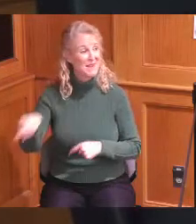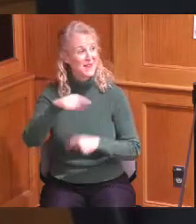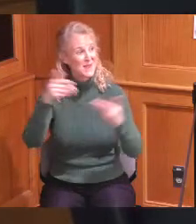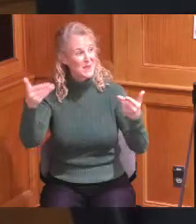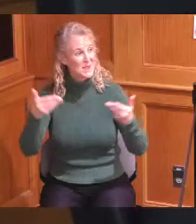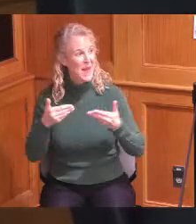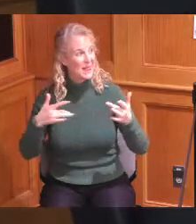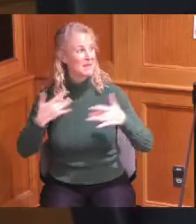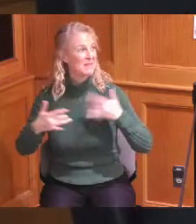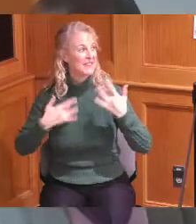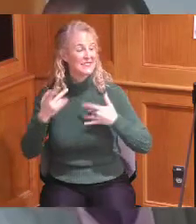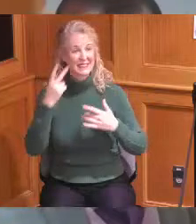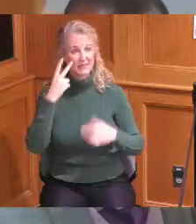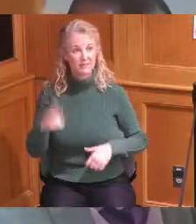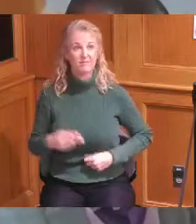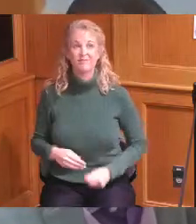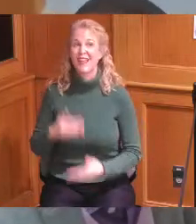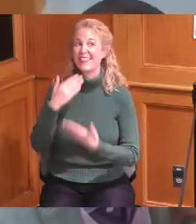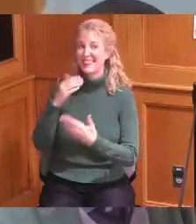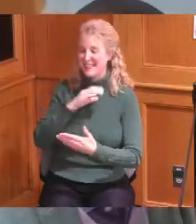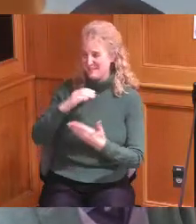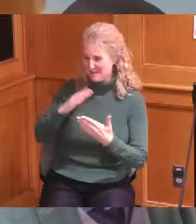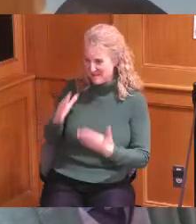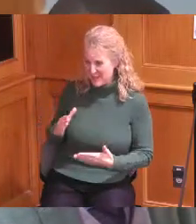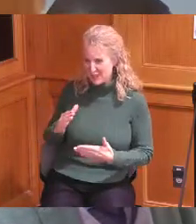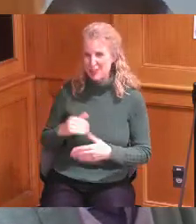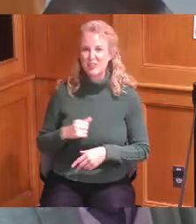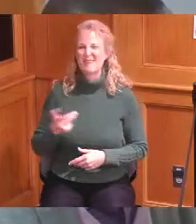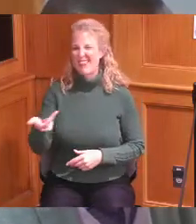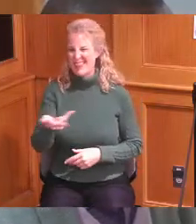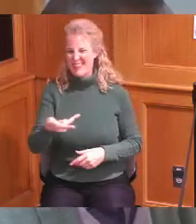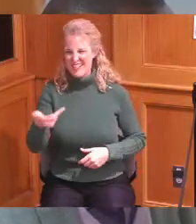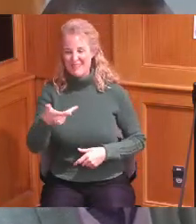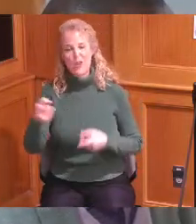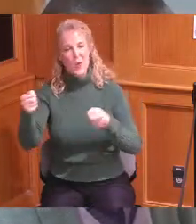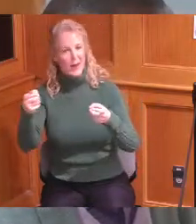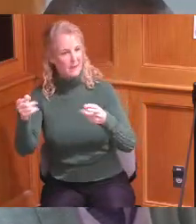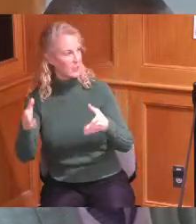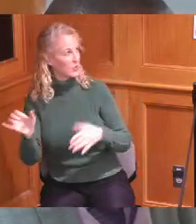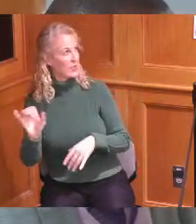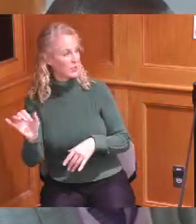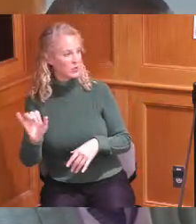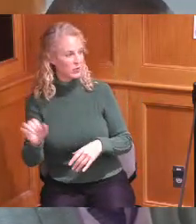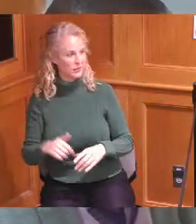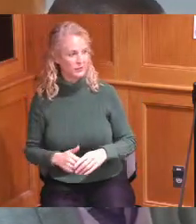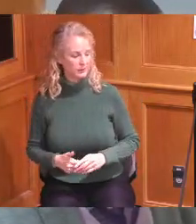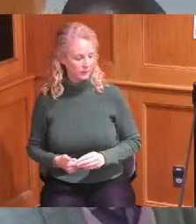We're looking forward to hearing from you. Well, thank you, Commissioner, and thank you, Commissioners and administration, for having us today.